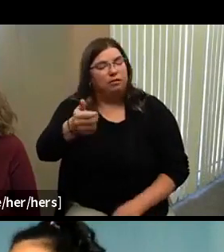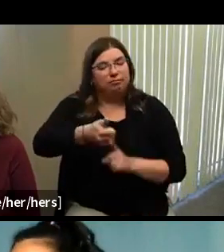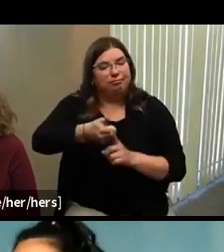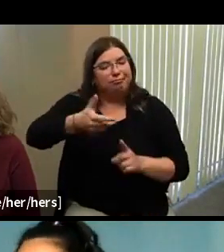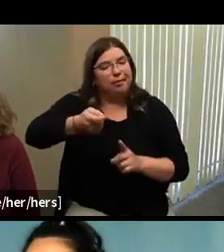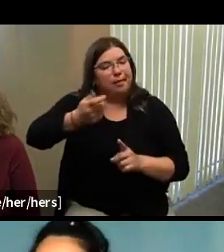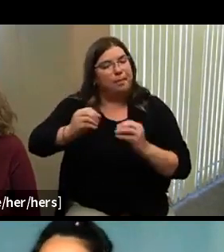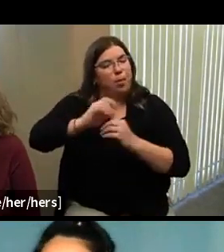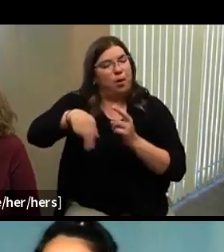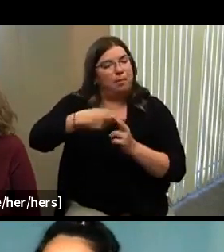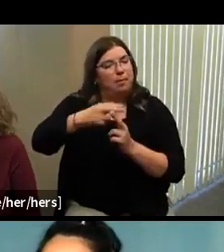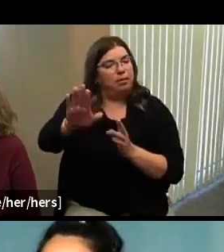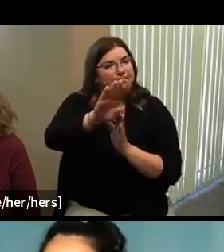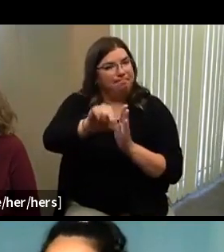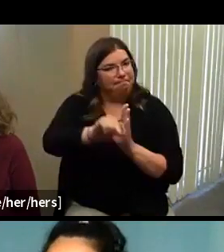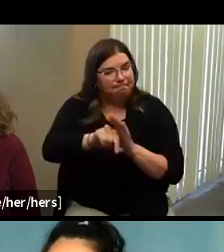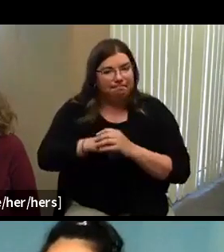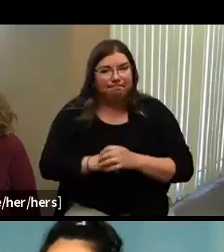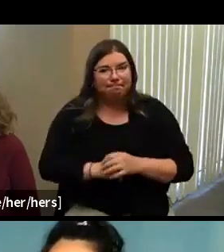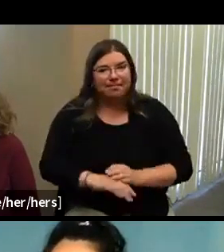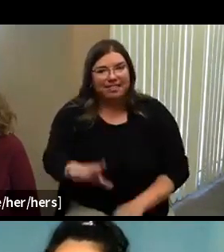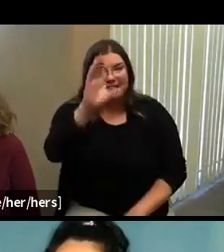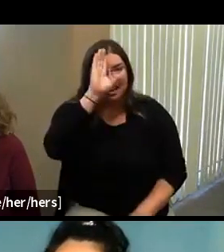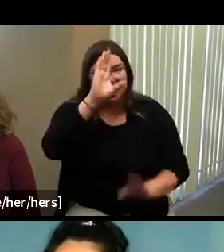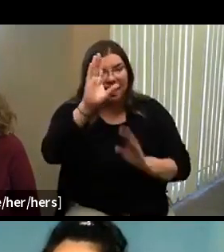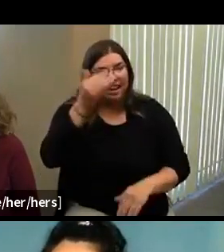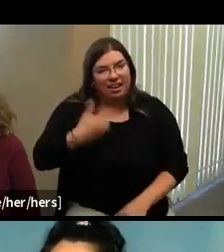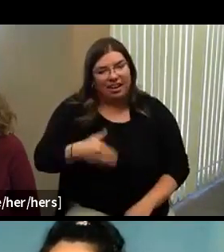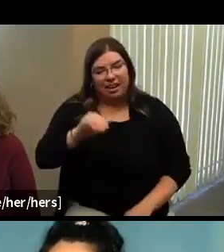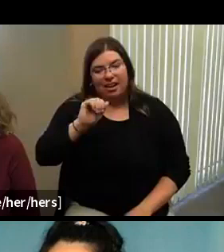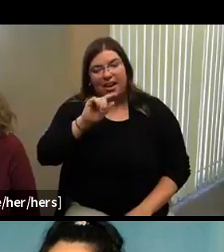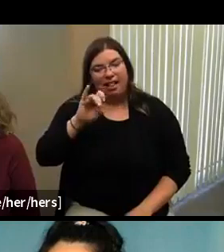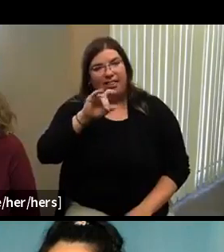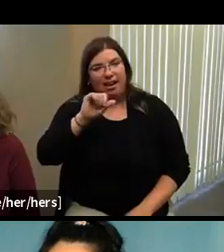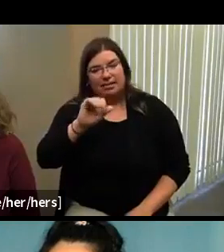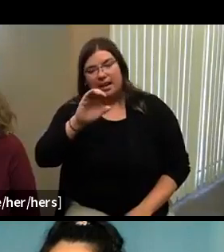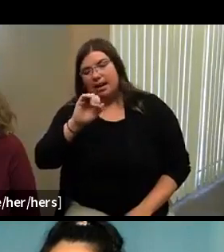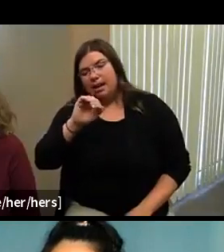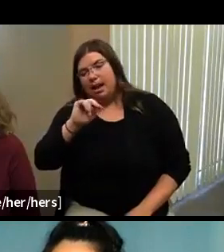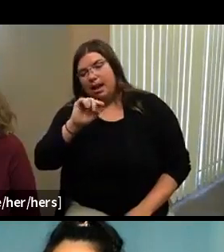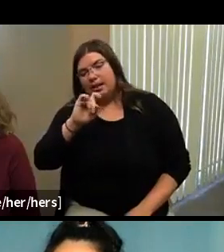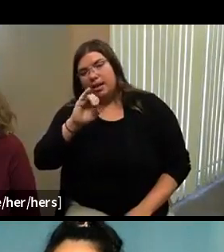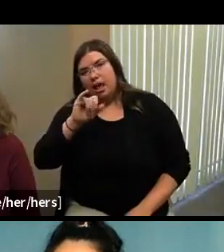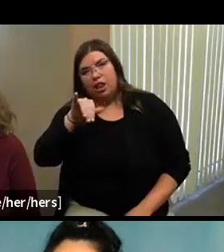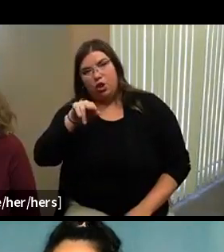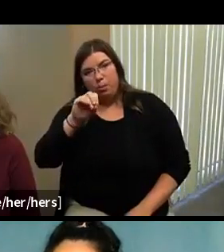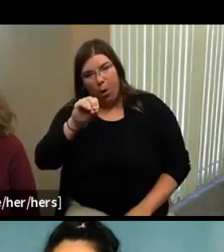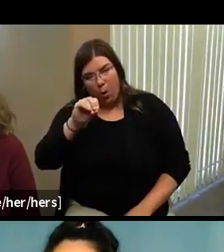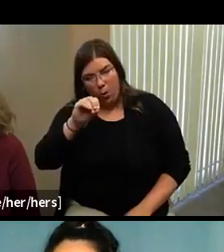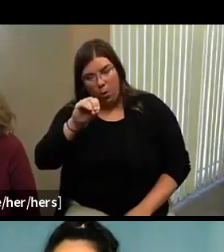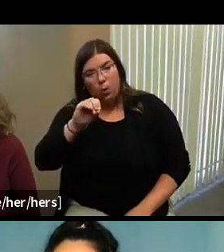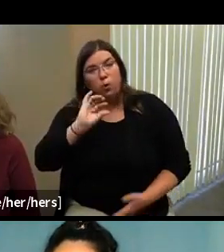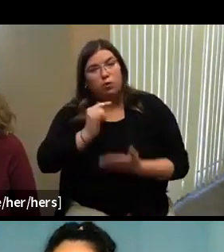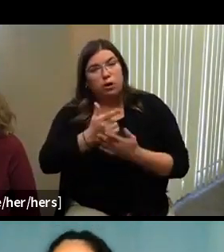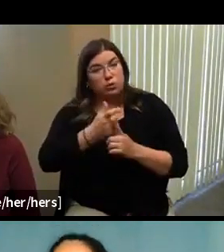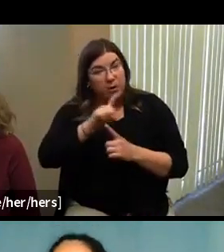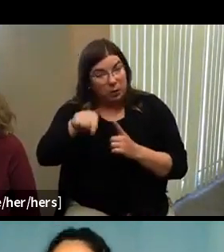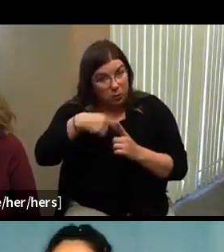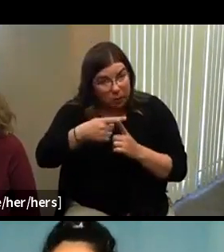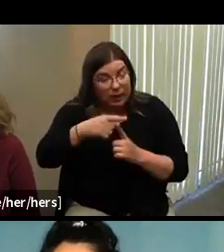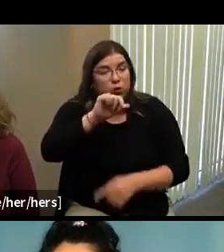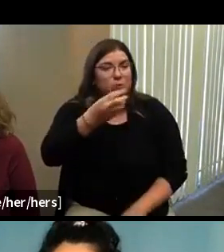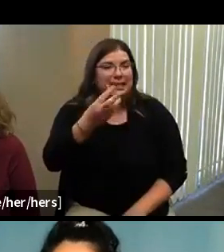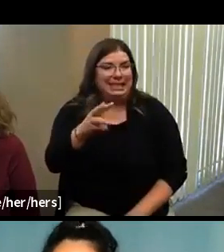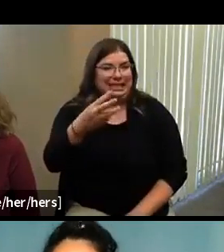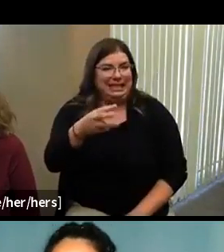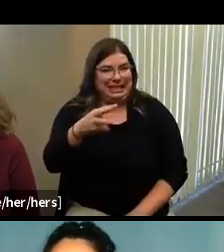who she is. Hi, my name is Alexa Cantalupo. I am a graduate of 2016 from Bloomsburg